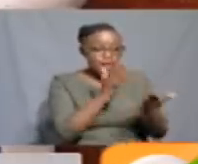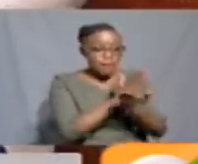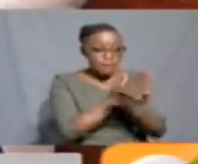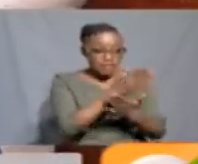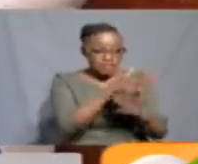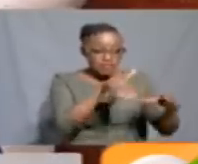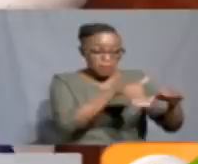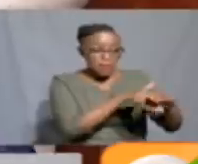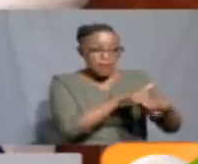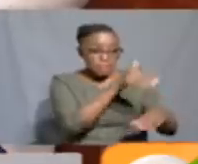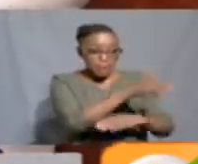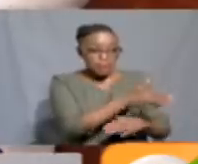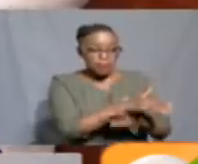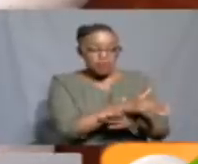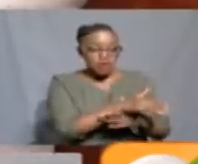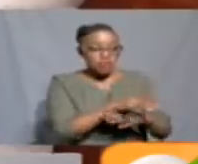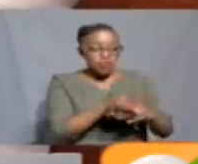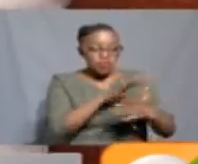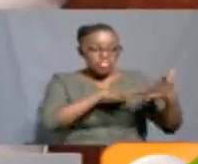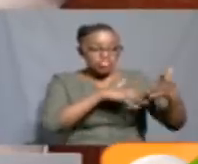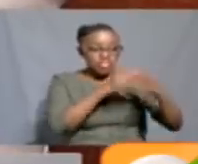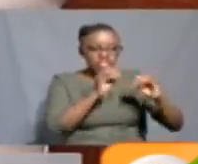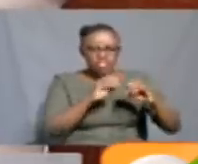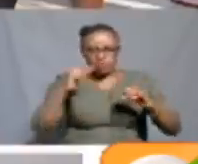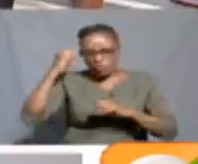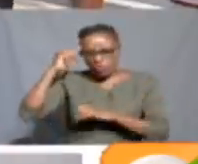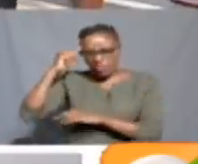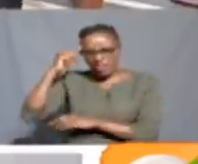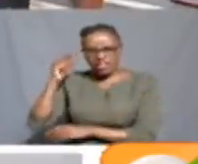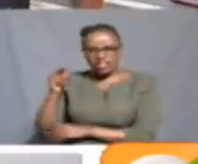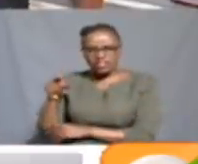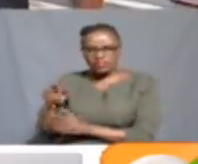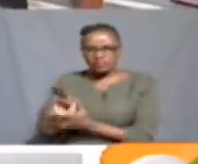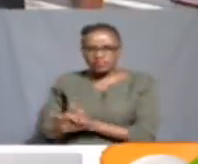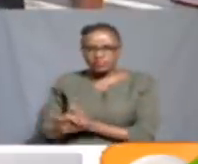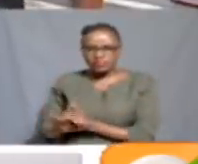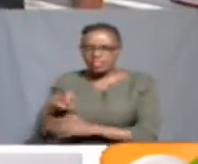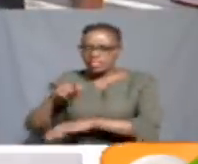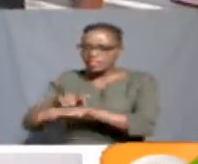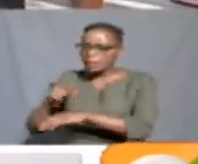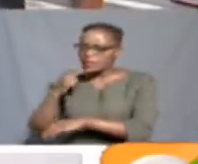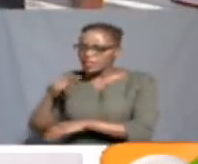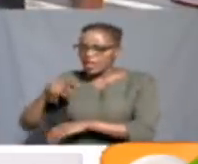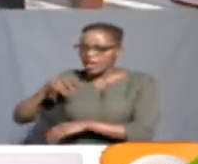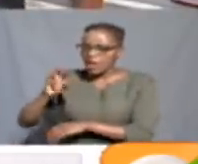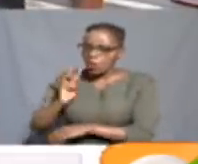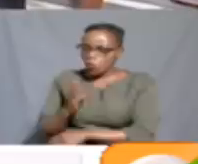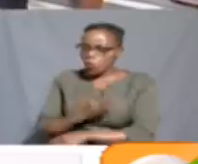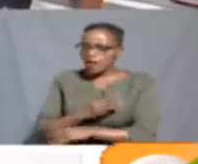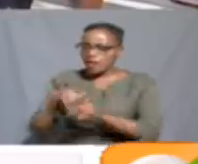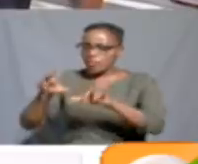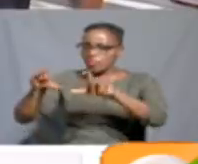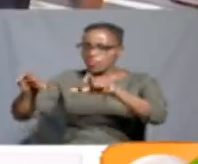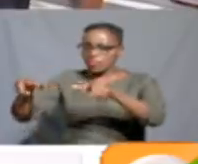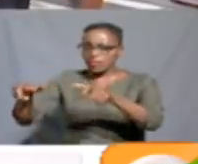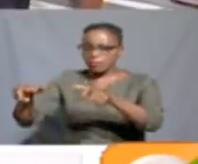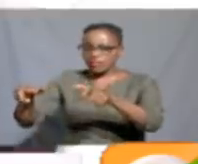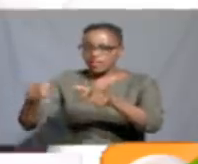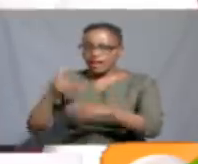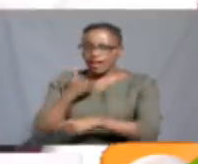not a part of destruction. Manu, do you think we, and when I say we, the media, do we